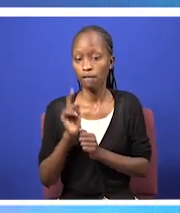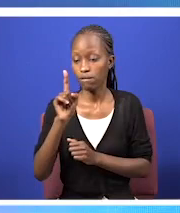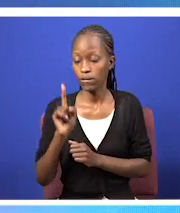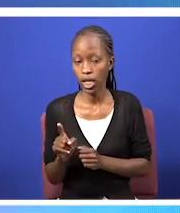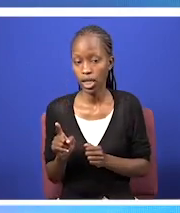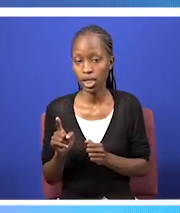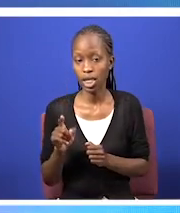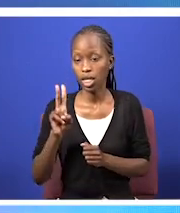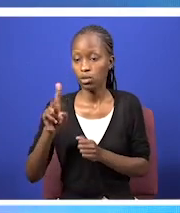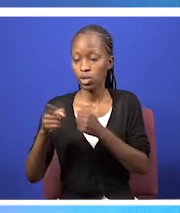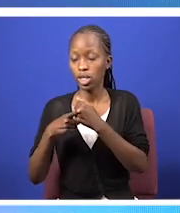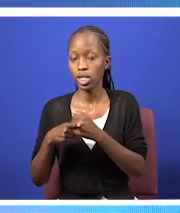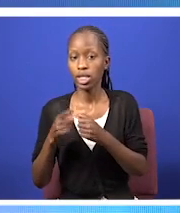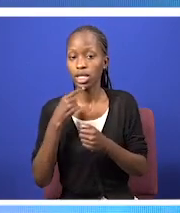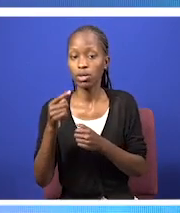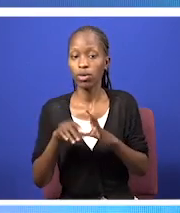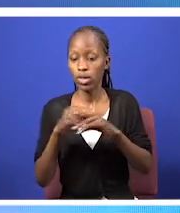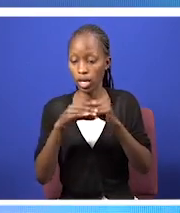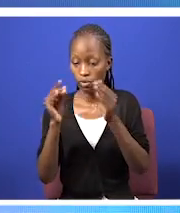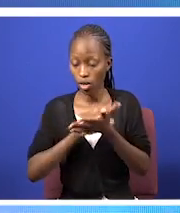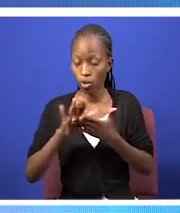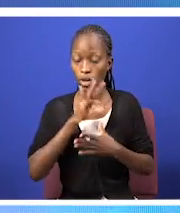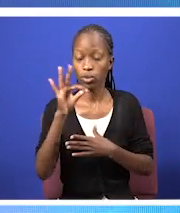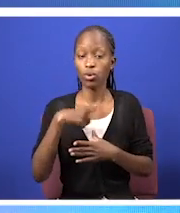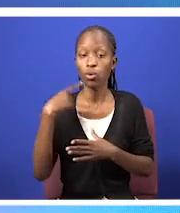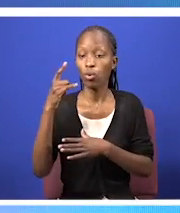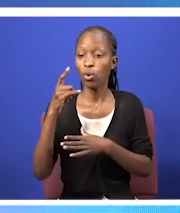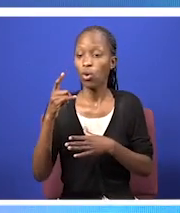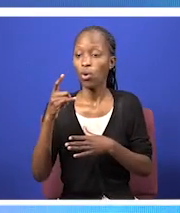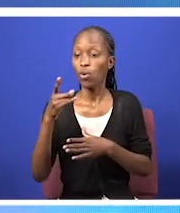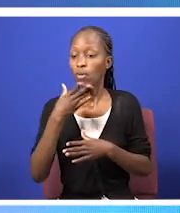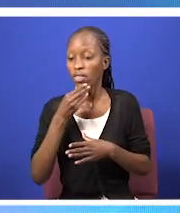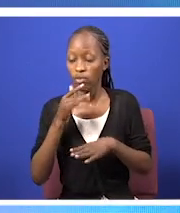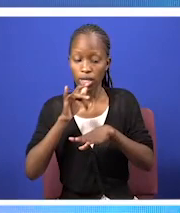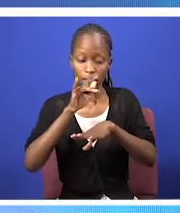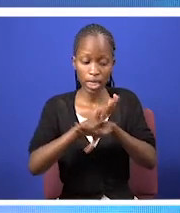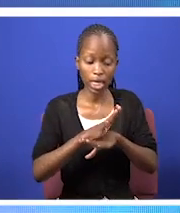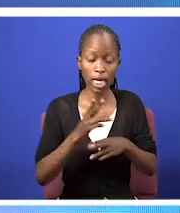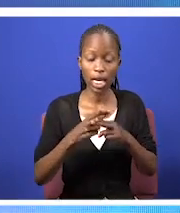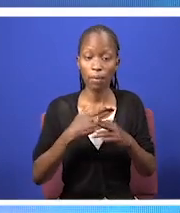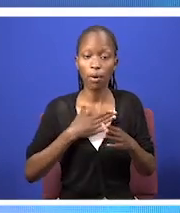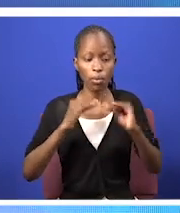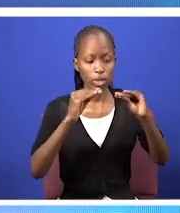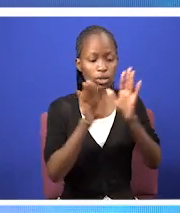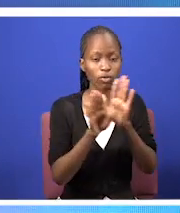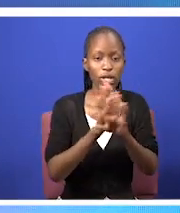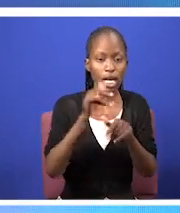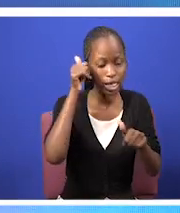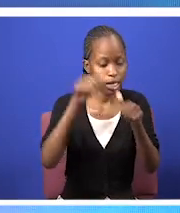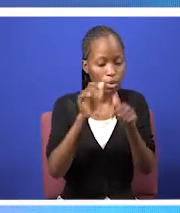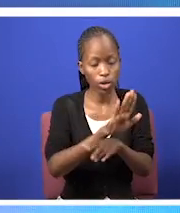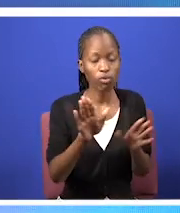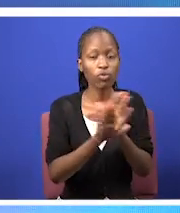14, verse 26, he says that the Comforter, the Holy Spirit, whom the Father will send in my name, will teach you all things and remind